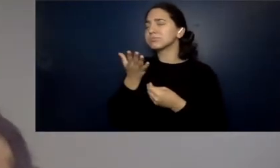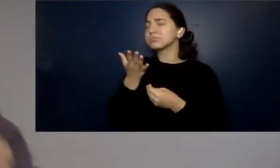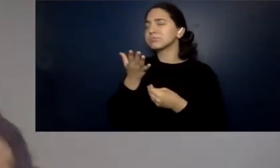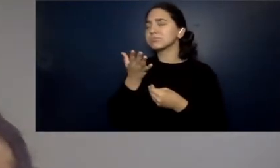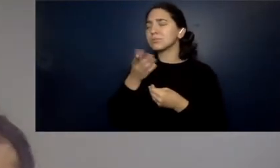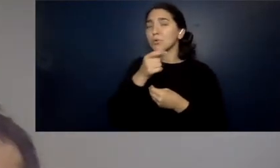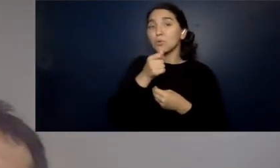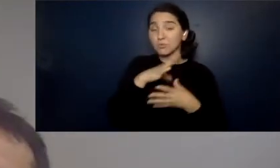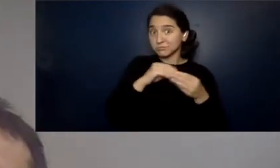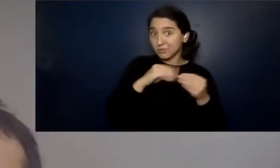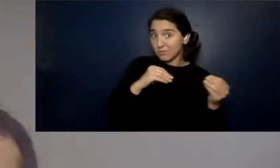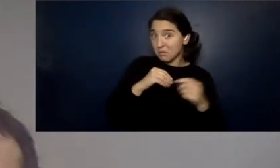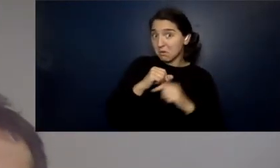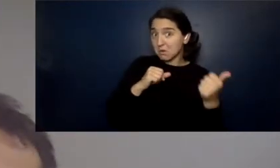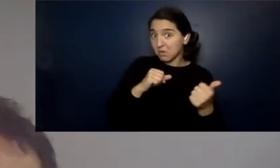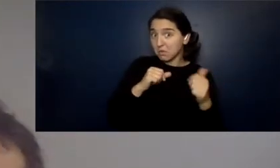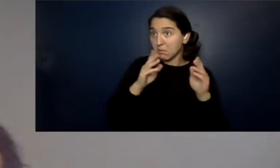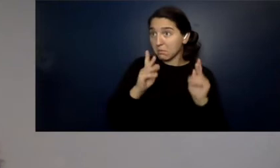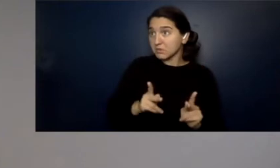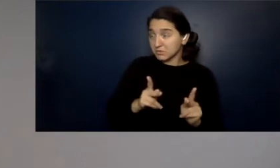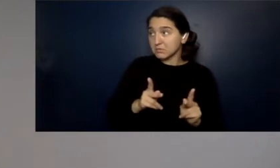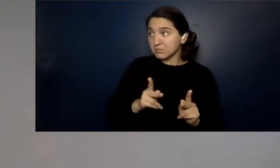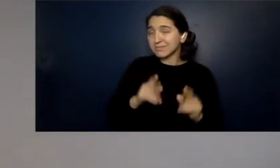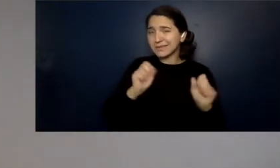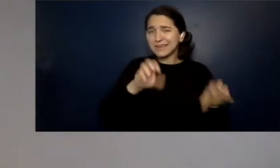bringing it to us. Amen.